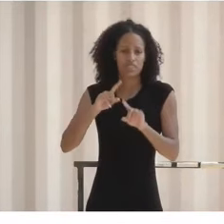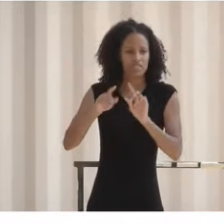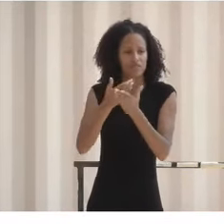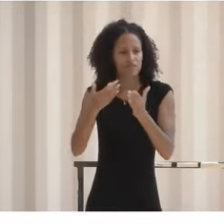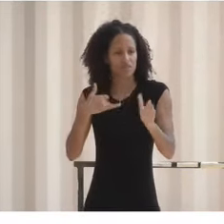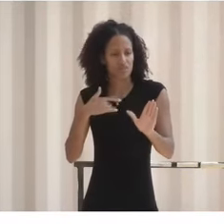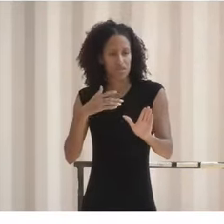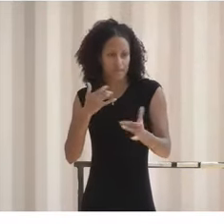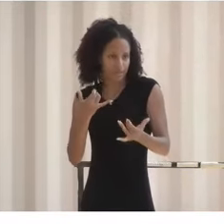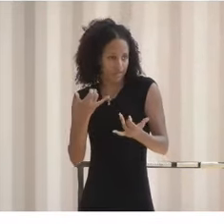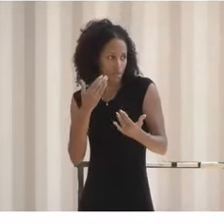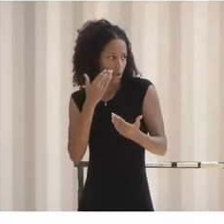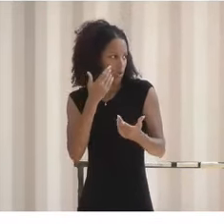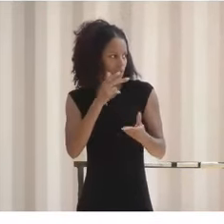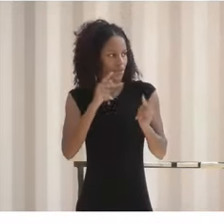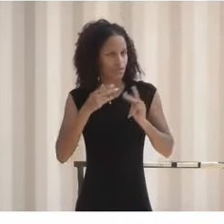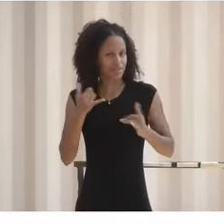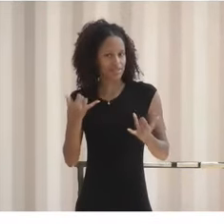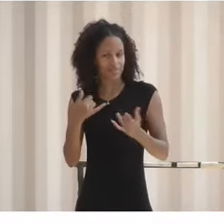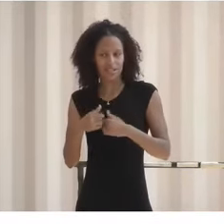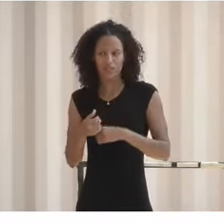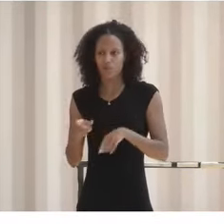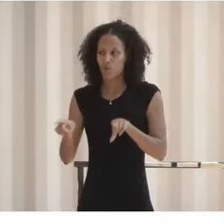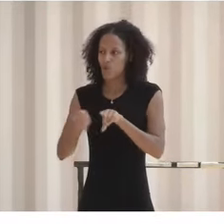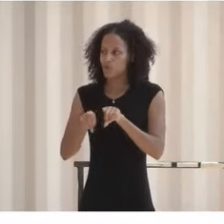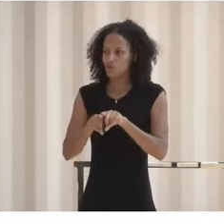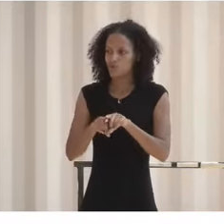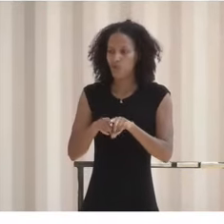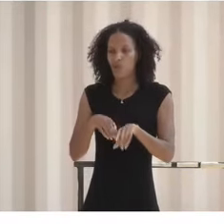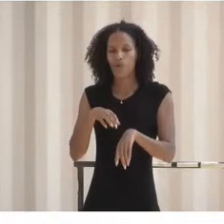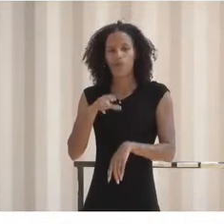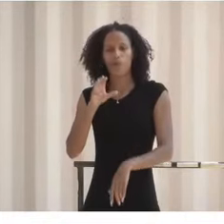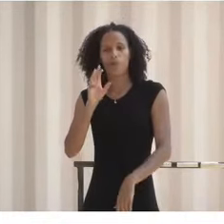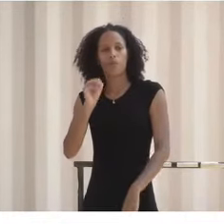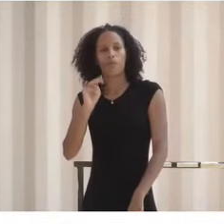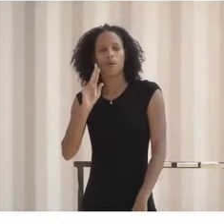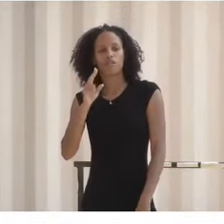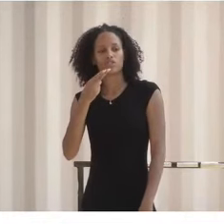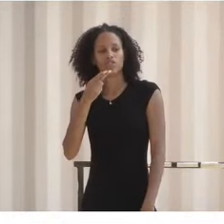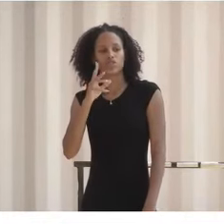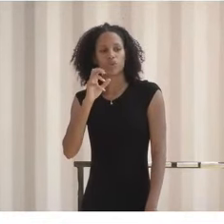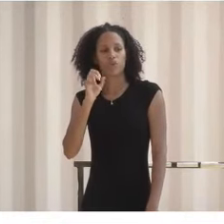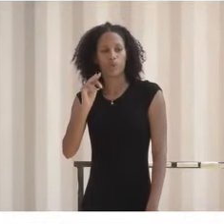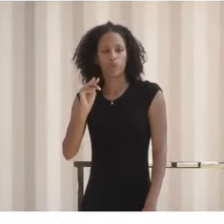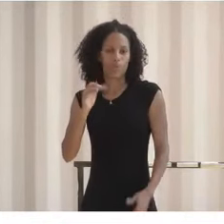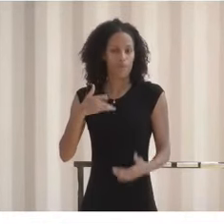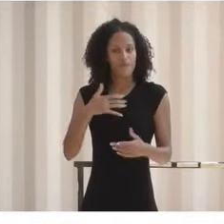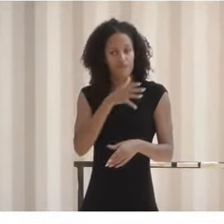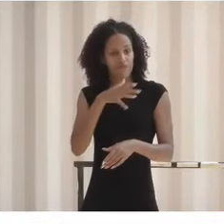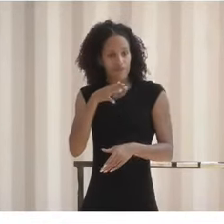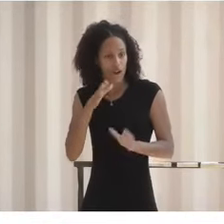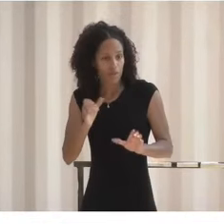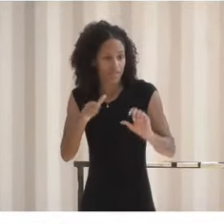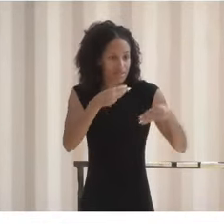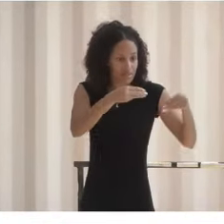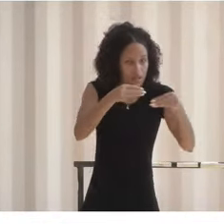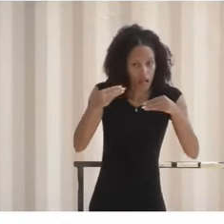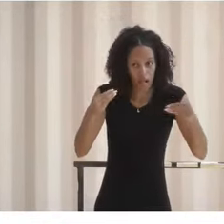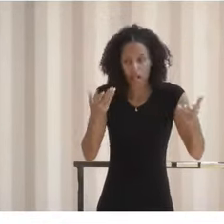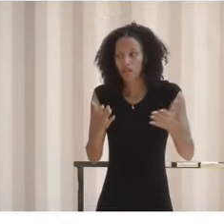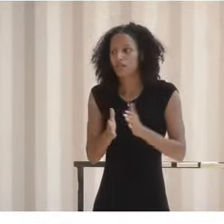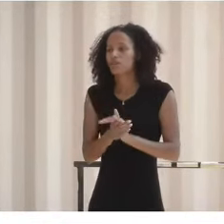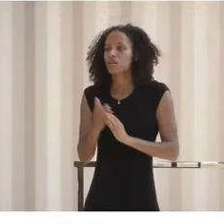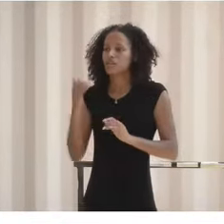today, including mushroom farming that they can sell to the camps in the Maasai Mara to ensure that they